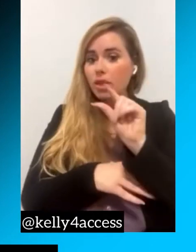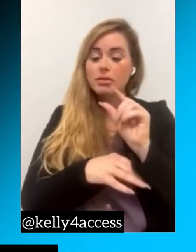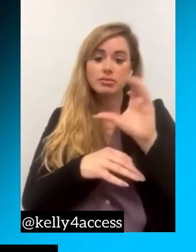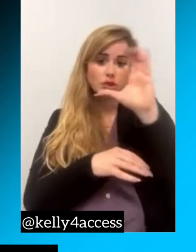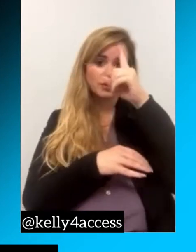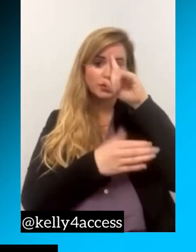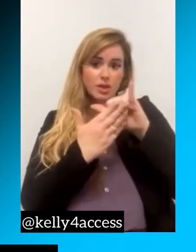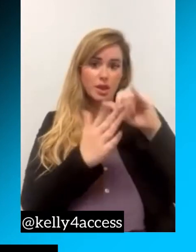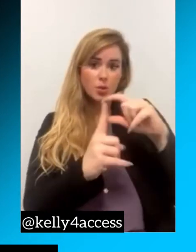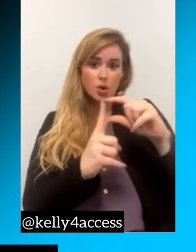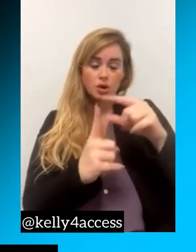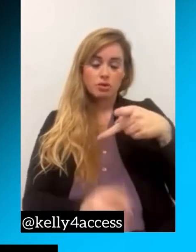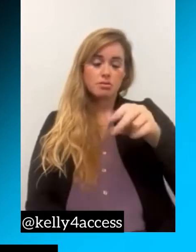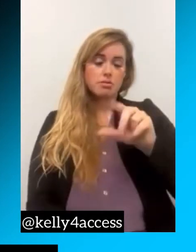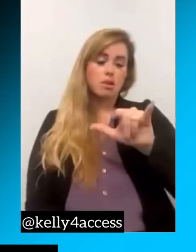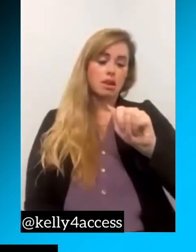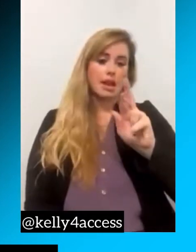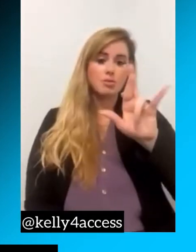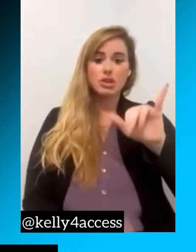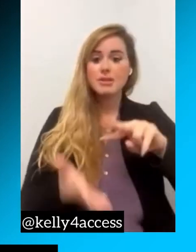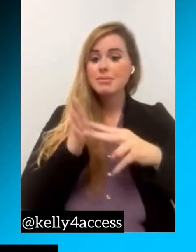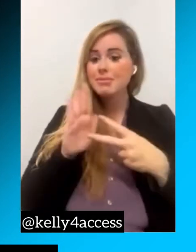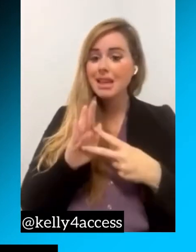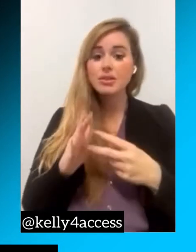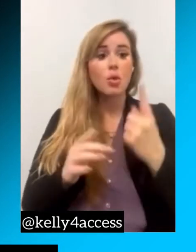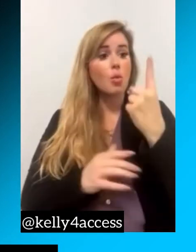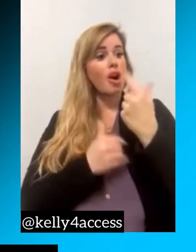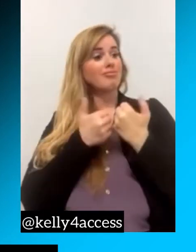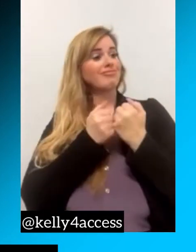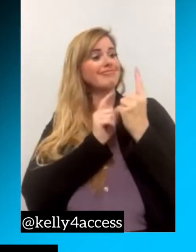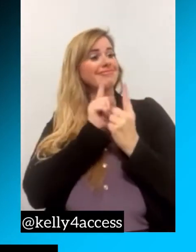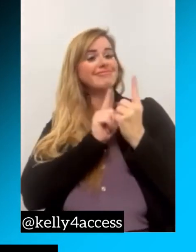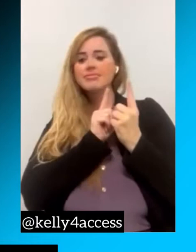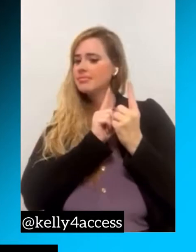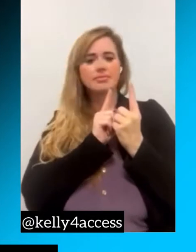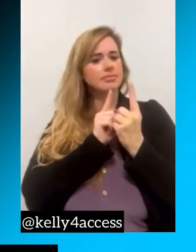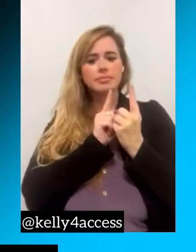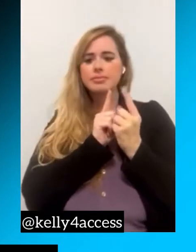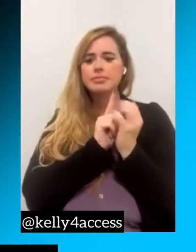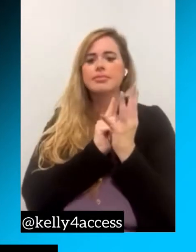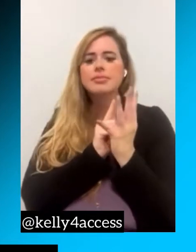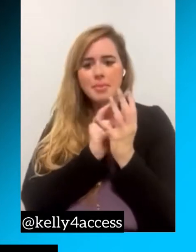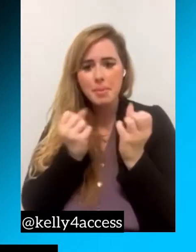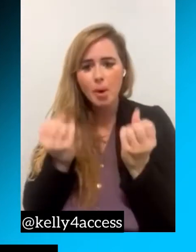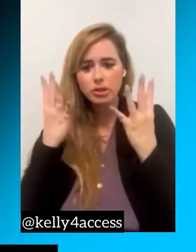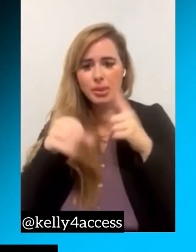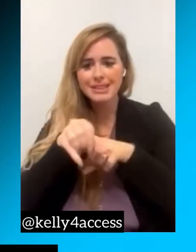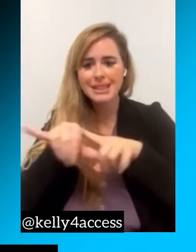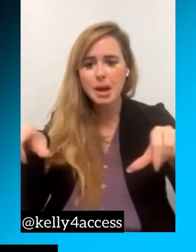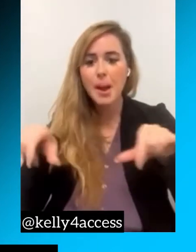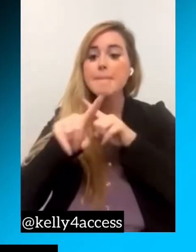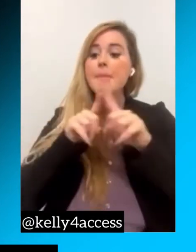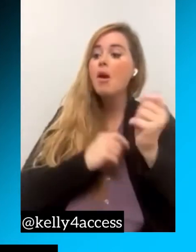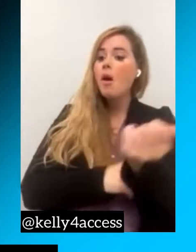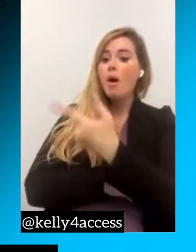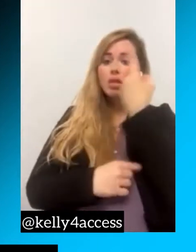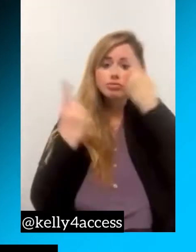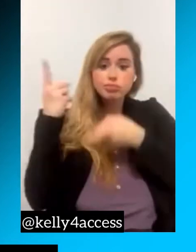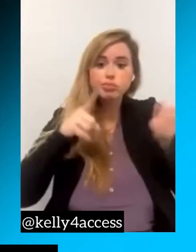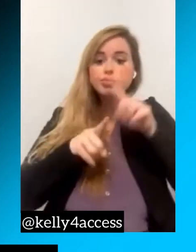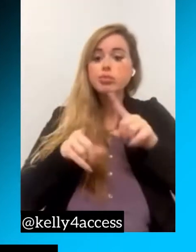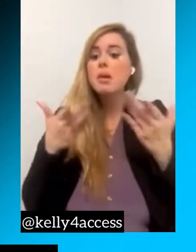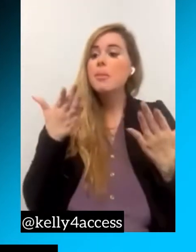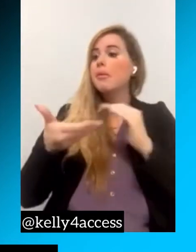it's basically having multiple intimate relationships at the same time with the consent of everybody involved.